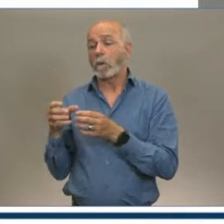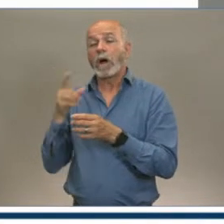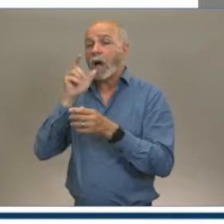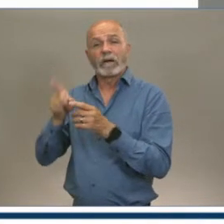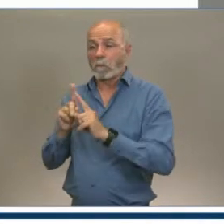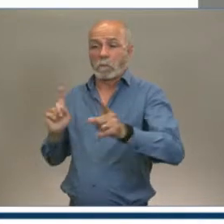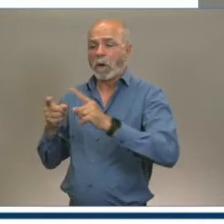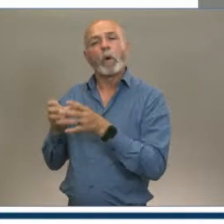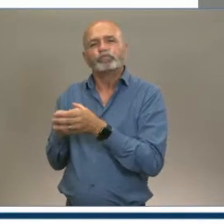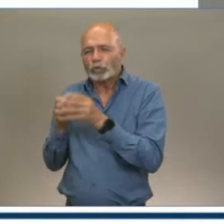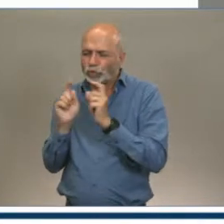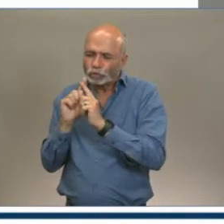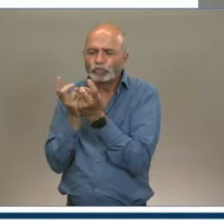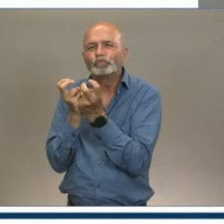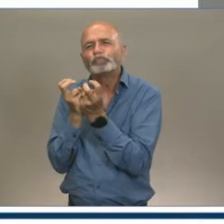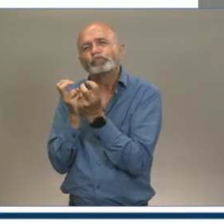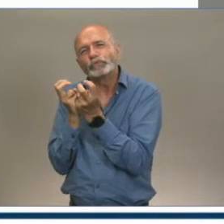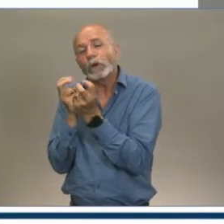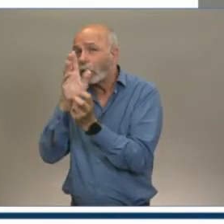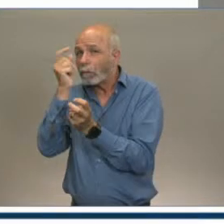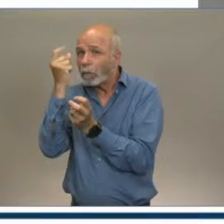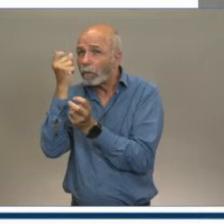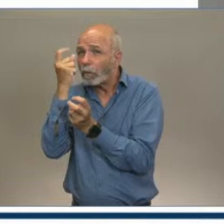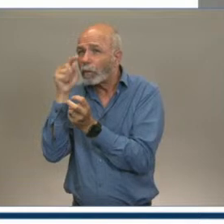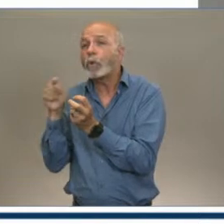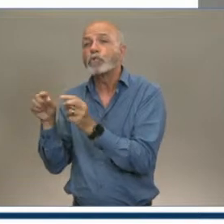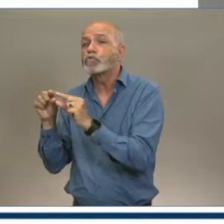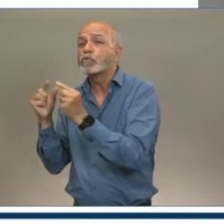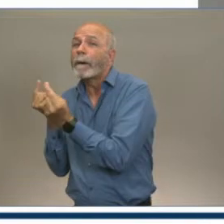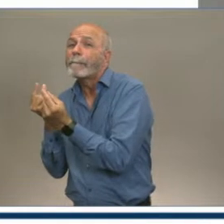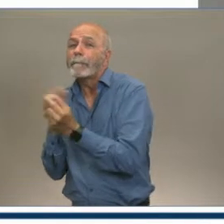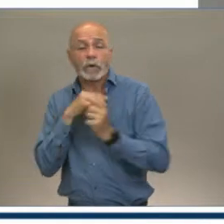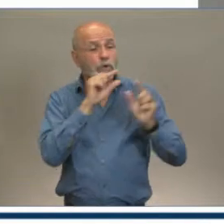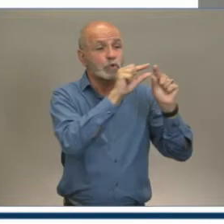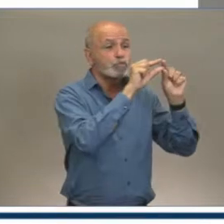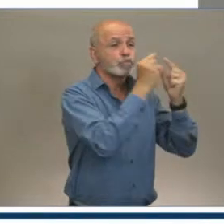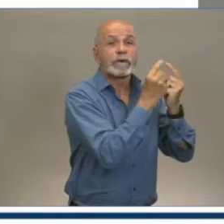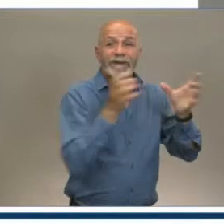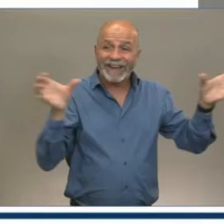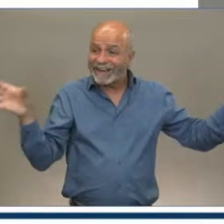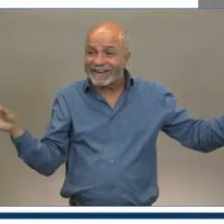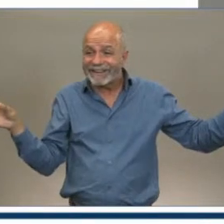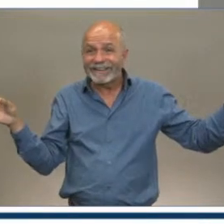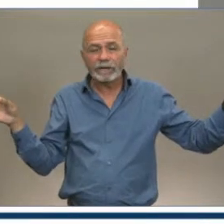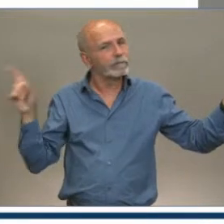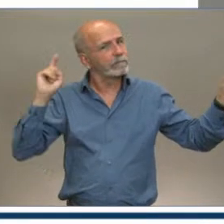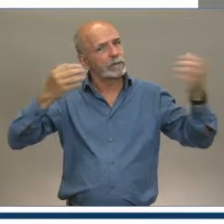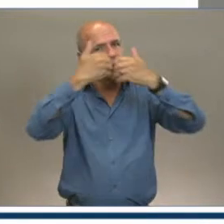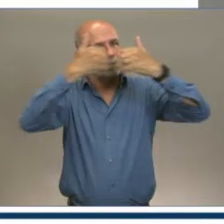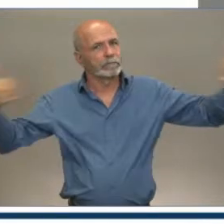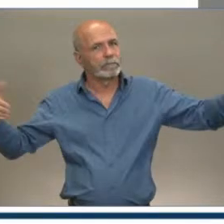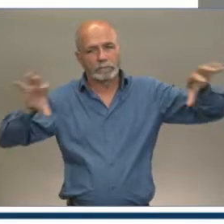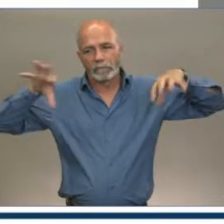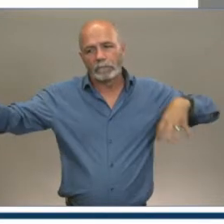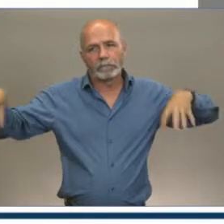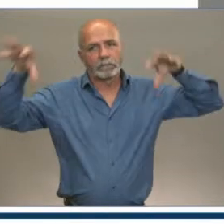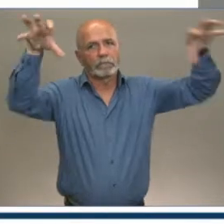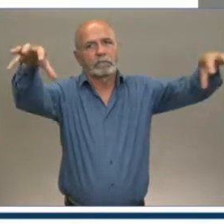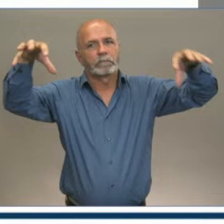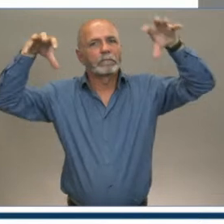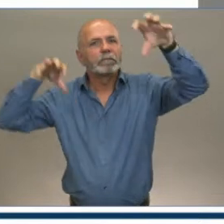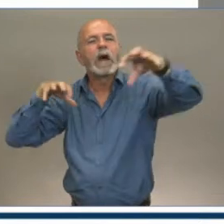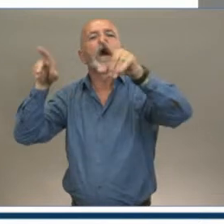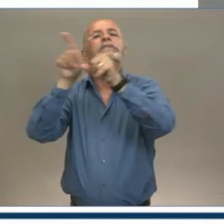there must be distance between the groups. This also applies to meetings and training, performances, and other